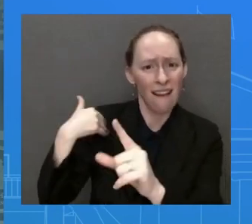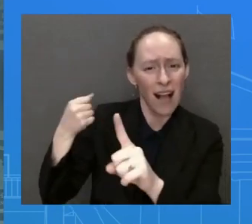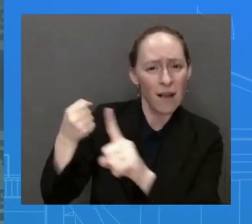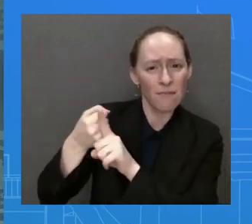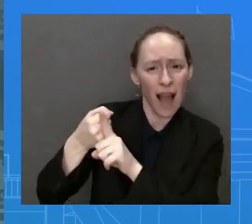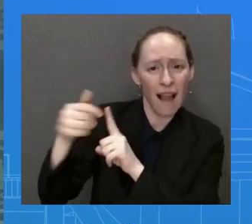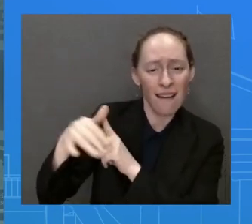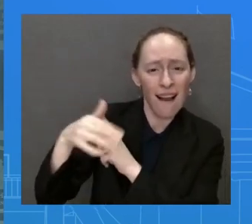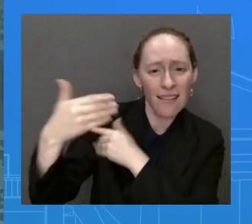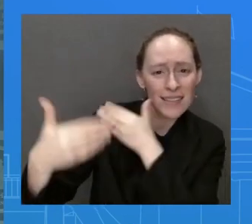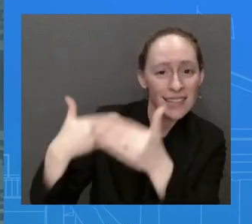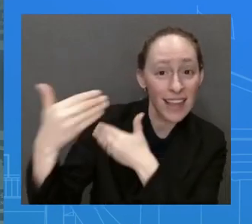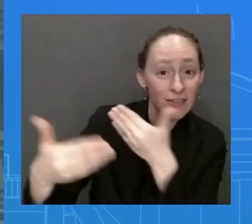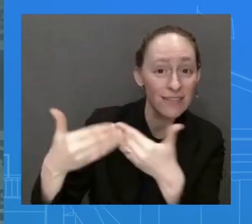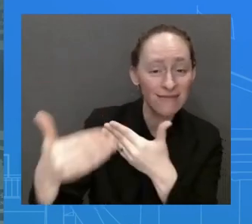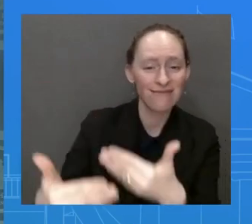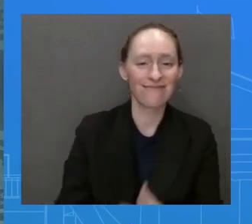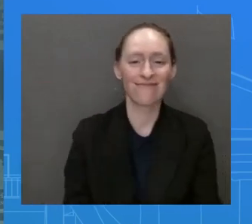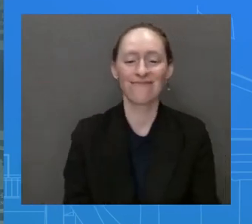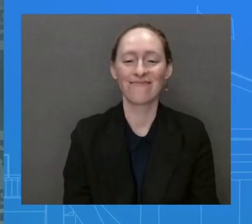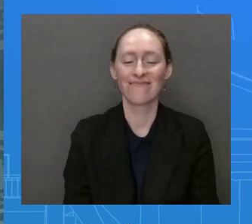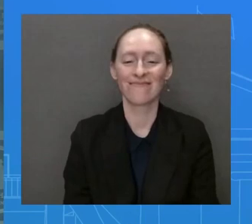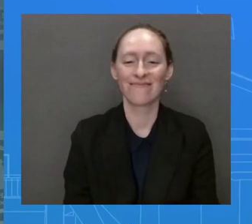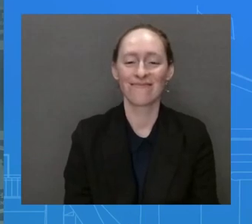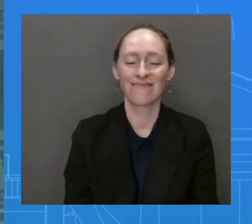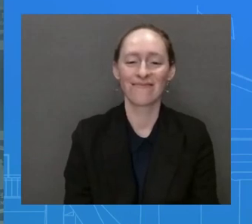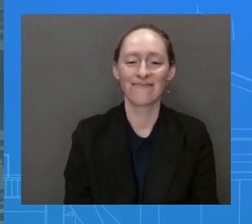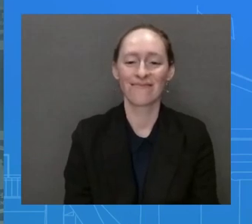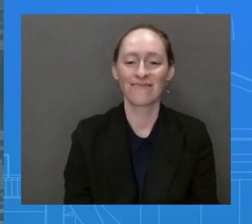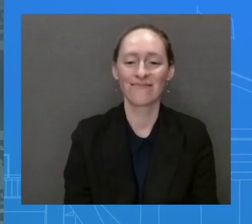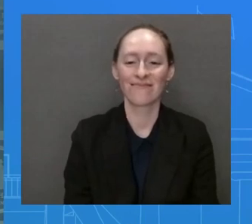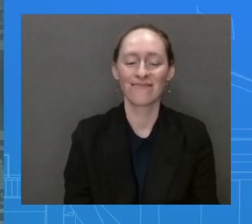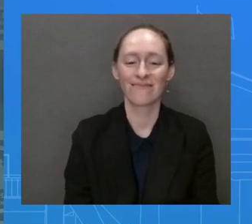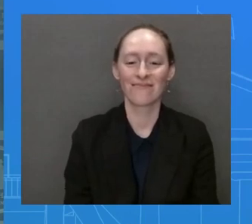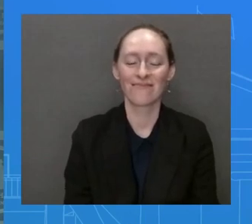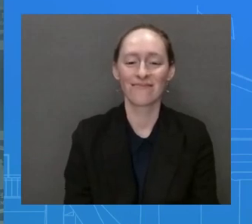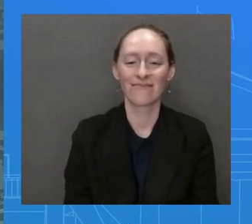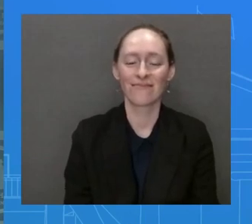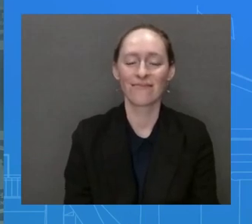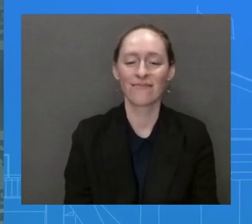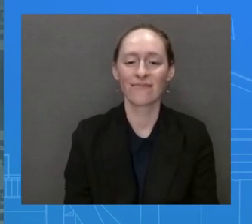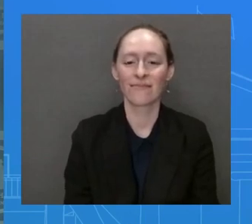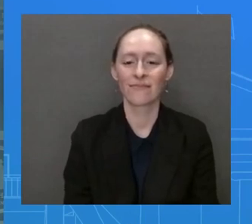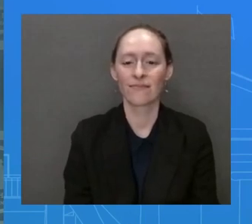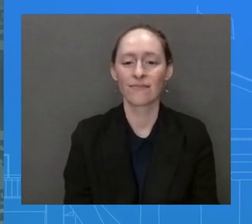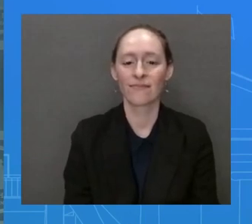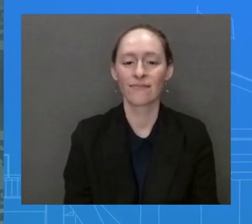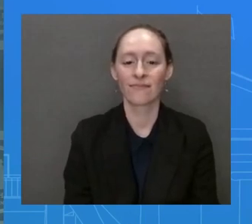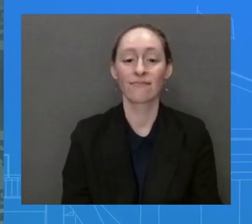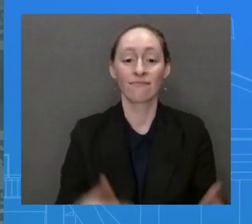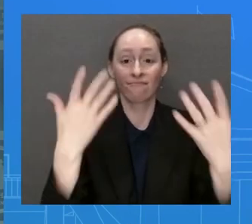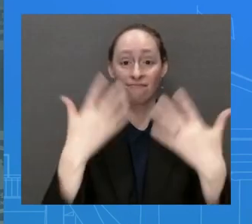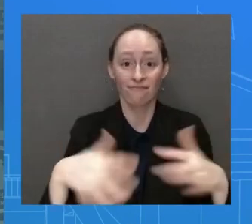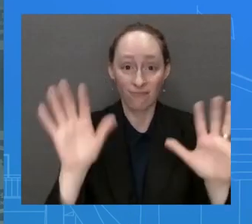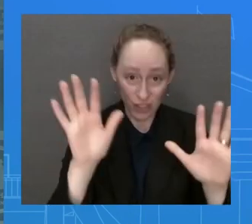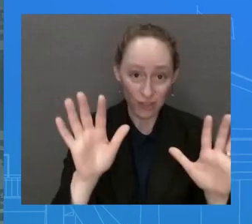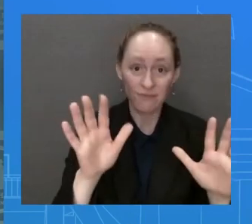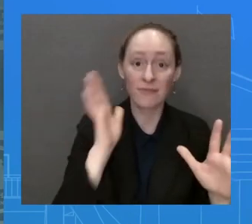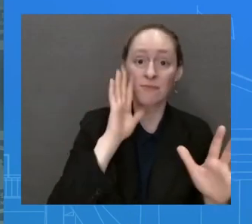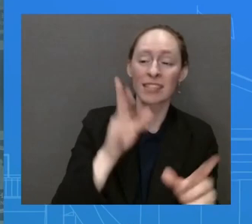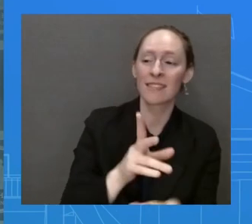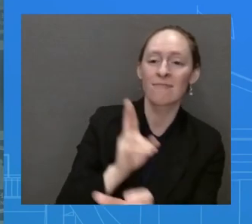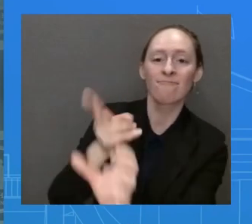on Monday at the National Action Network, which Monday, of course, is the day, the official celebration day of the